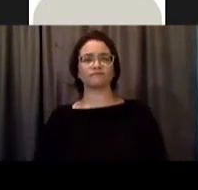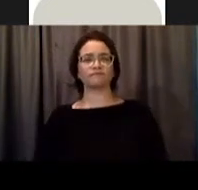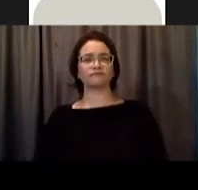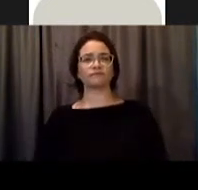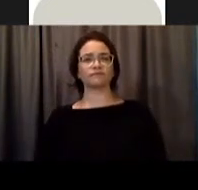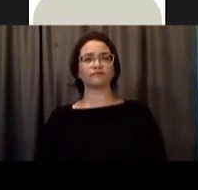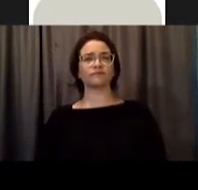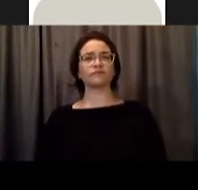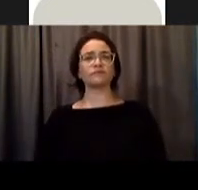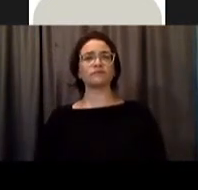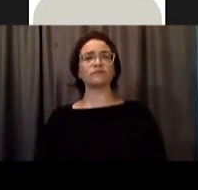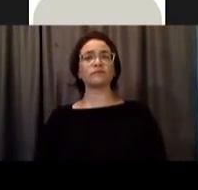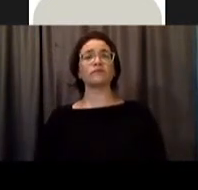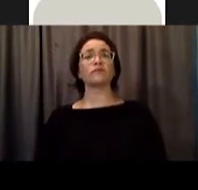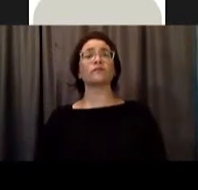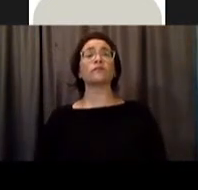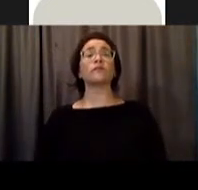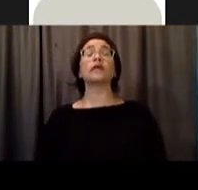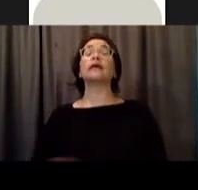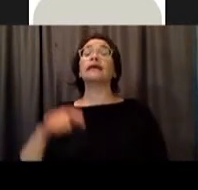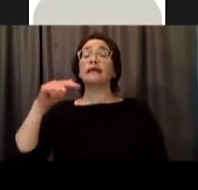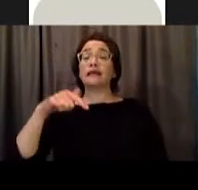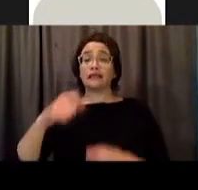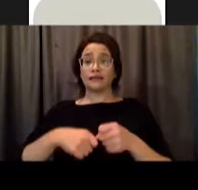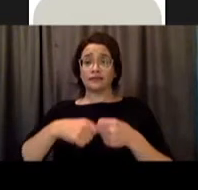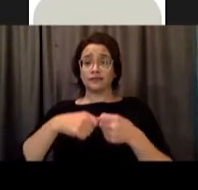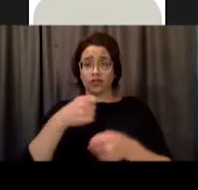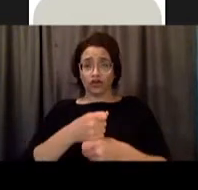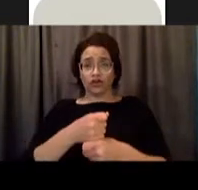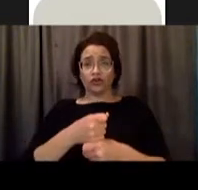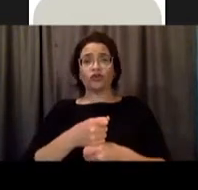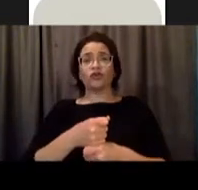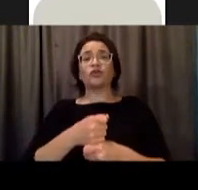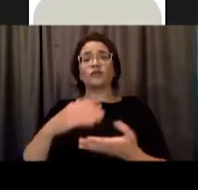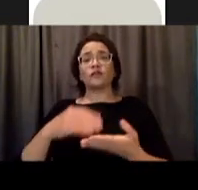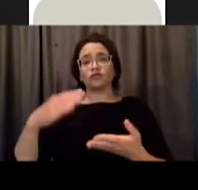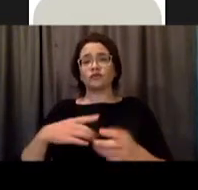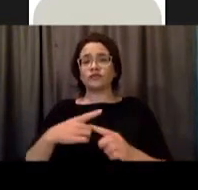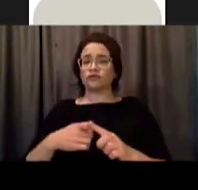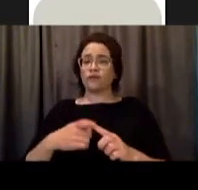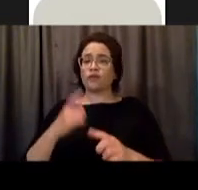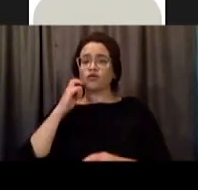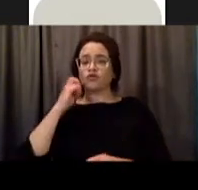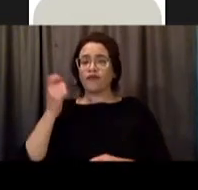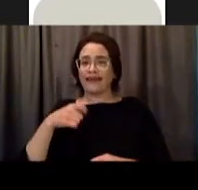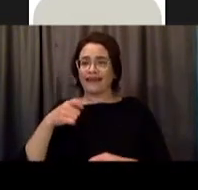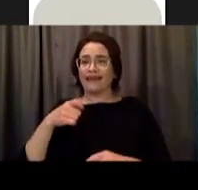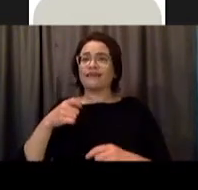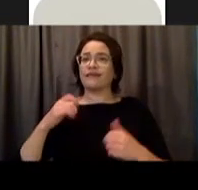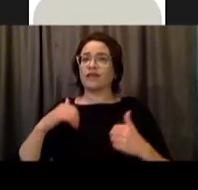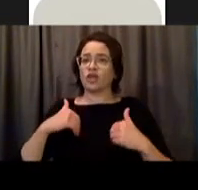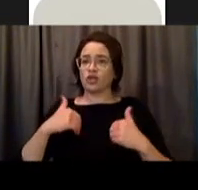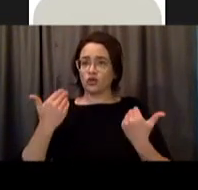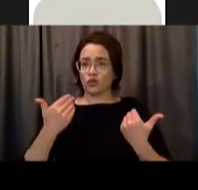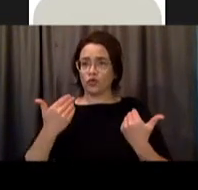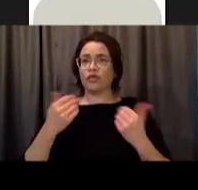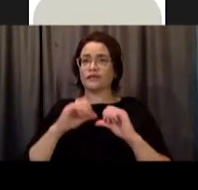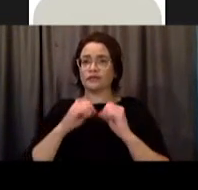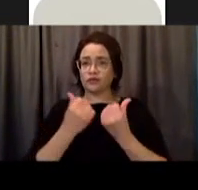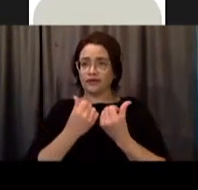So this year, our students from the Ukrainian Youth Association visited the Traveling Holodomor exhibit.